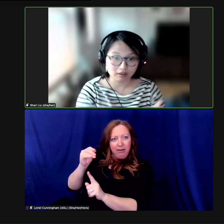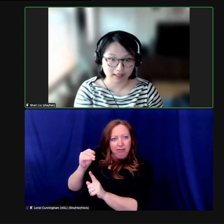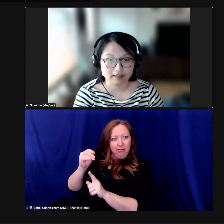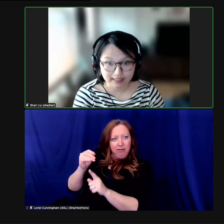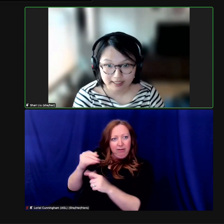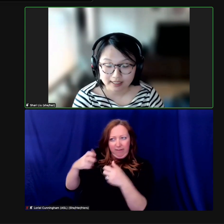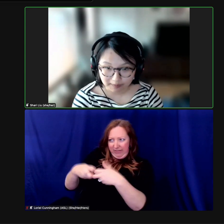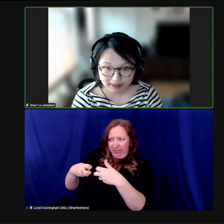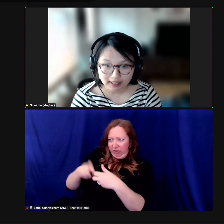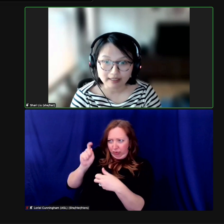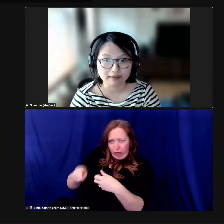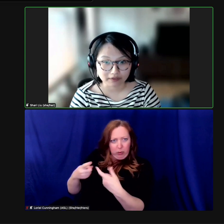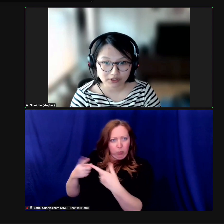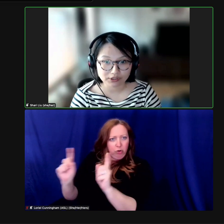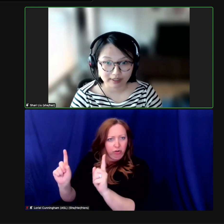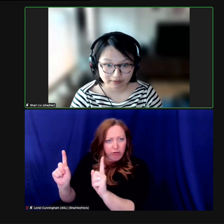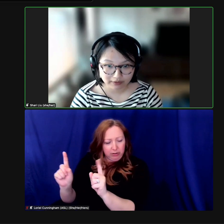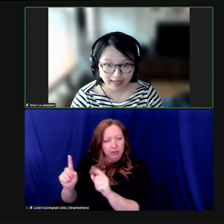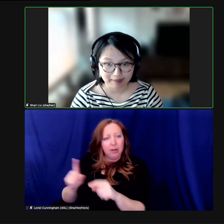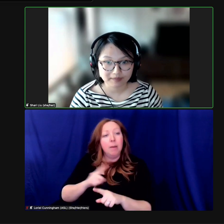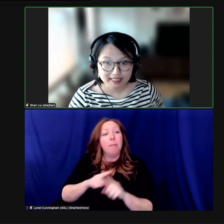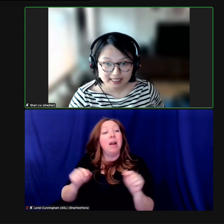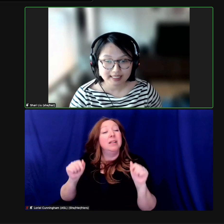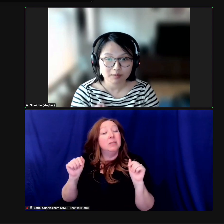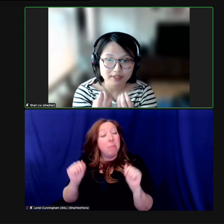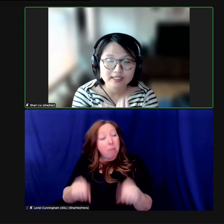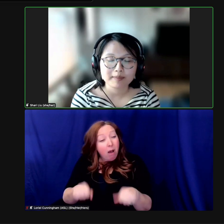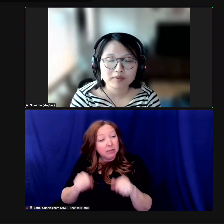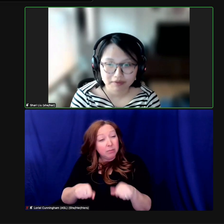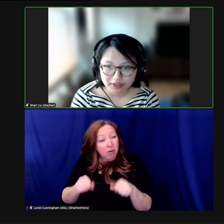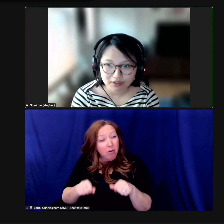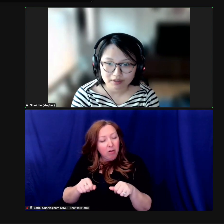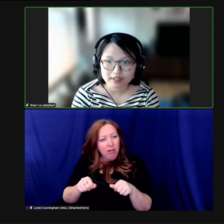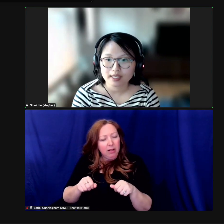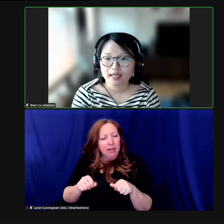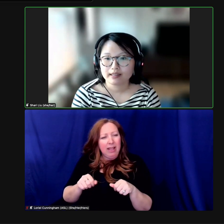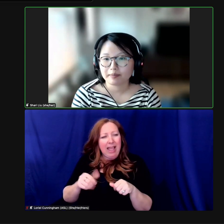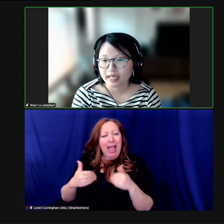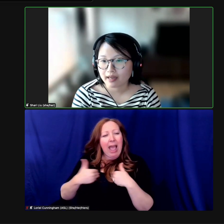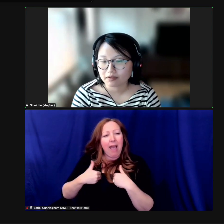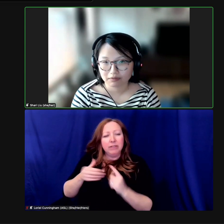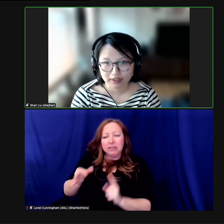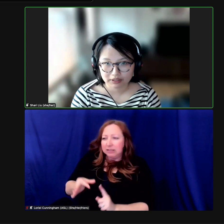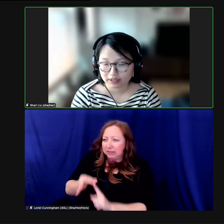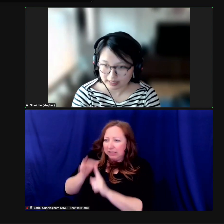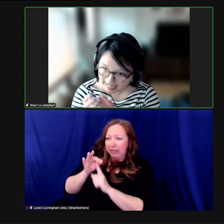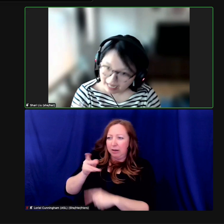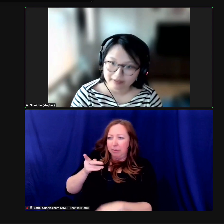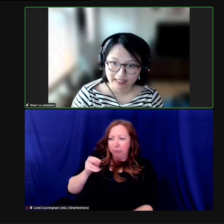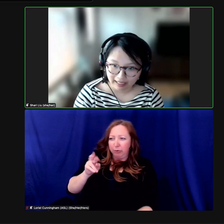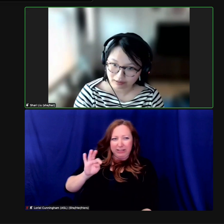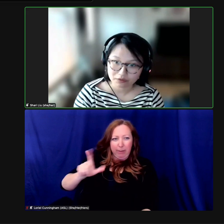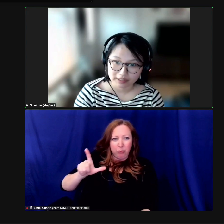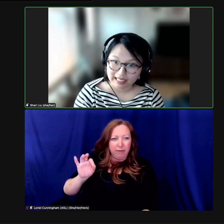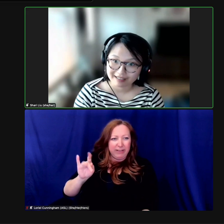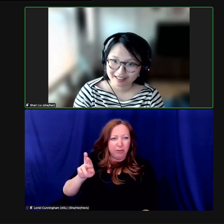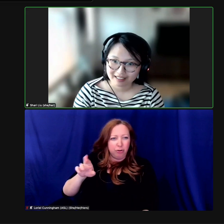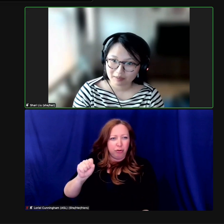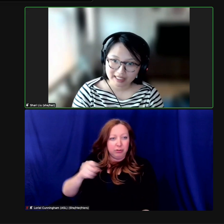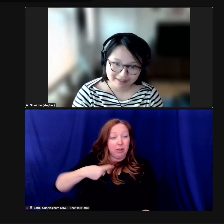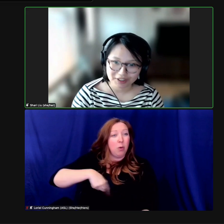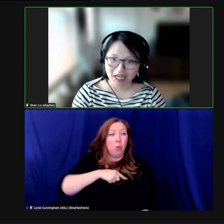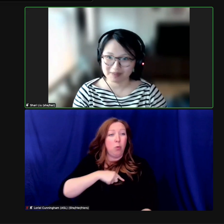infants look longer to these stimuli in virtue of distinct perceptual features that behavioral researchers just haven't accounted for